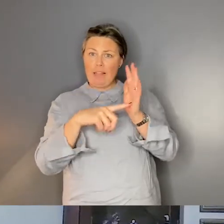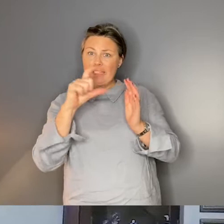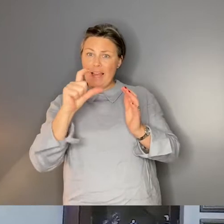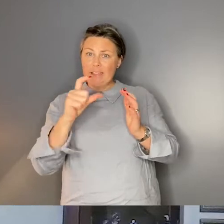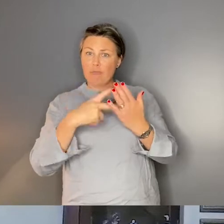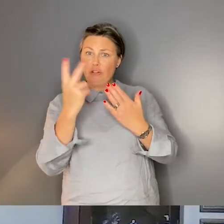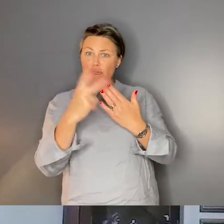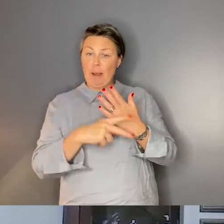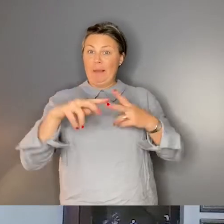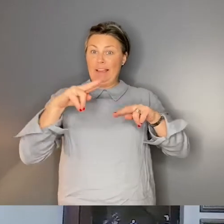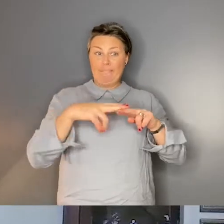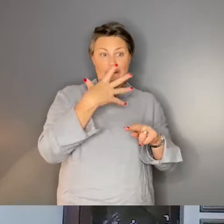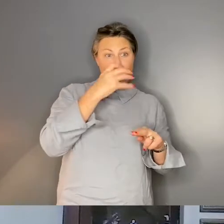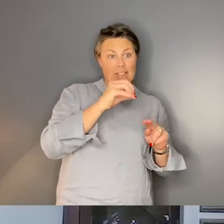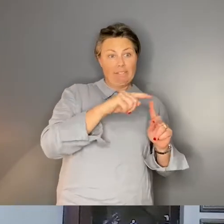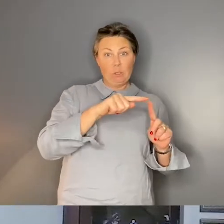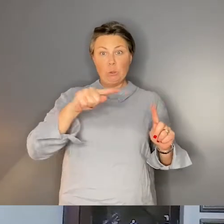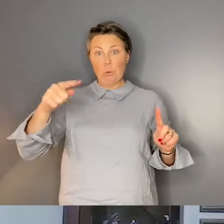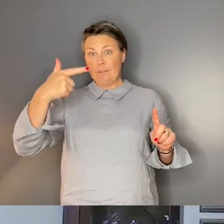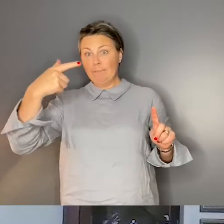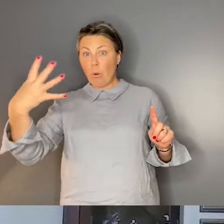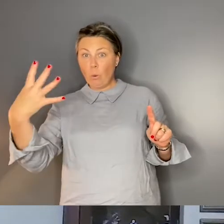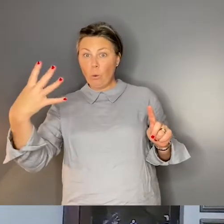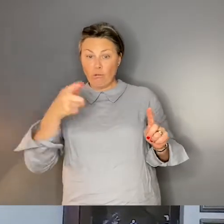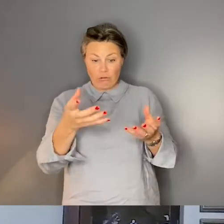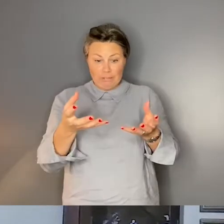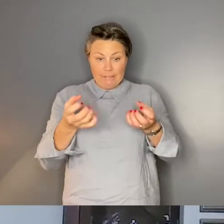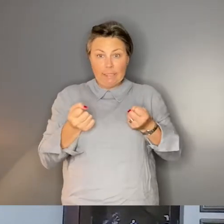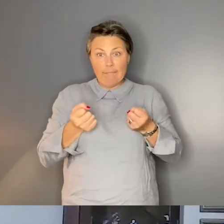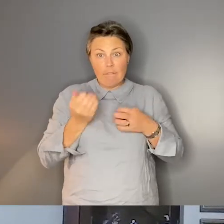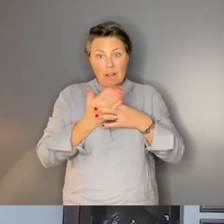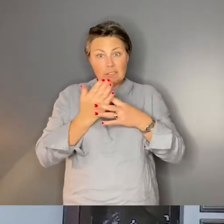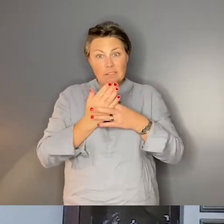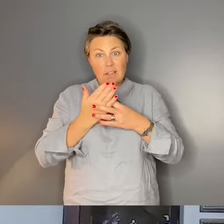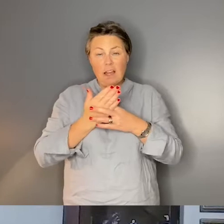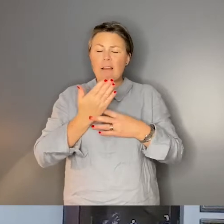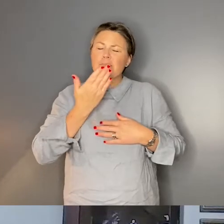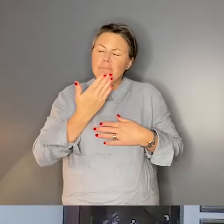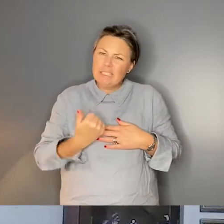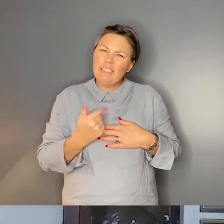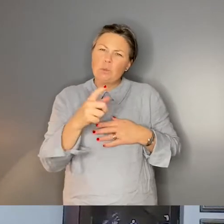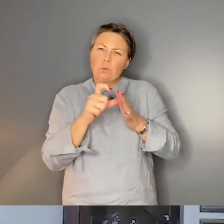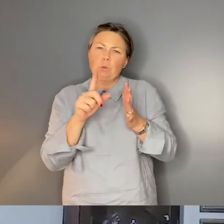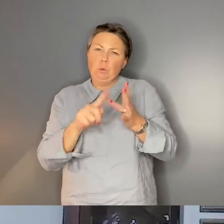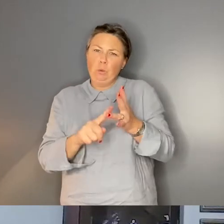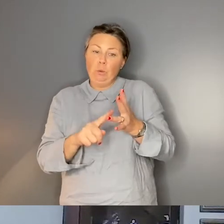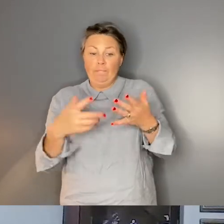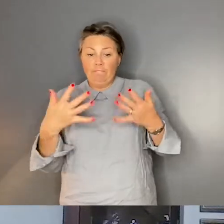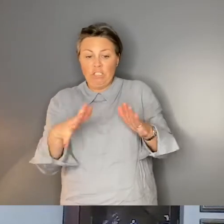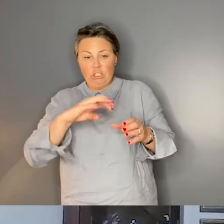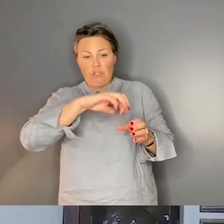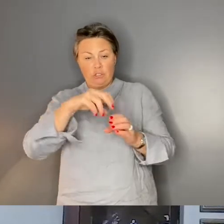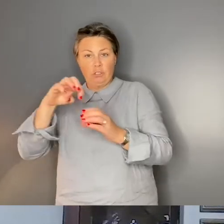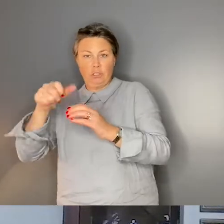Program. And if you're aged between 50 and 74 and receive one of the kits in the mail, please collect the specimens and send them